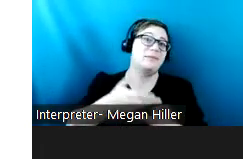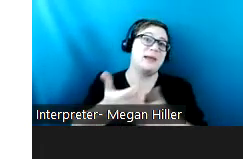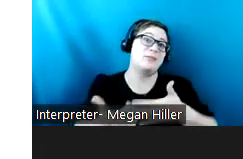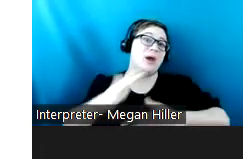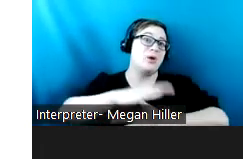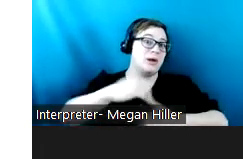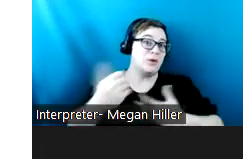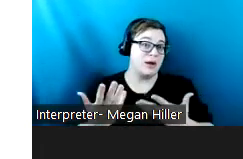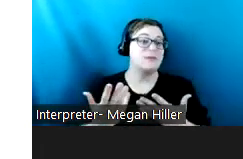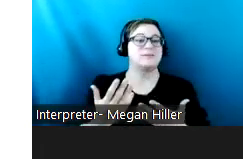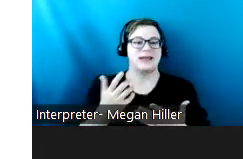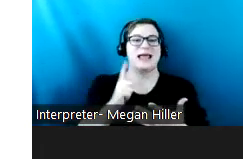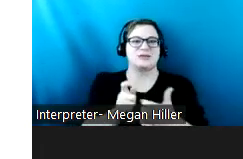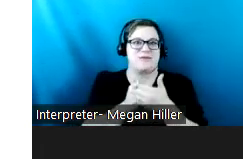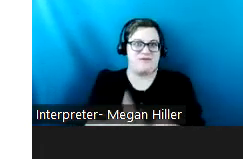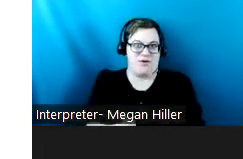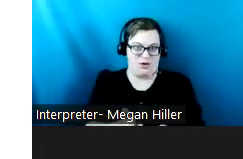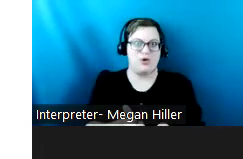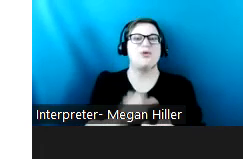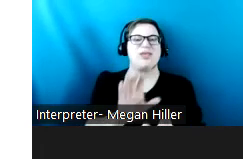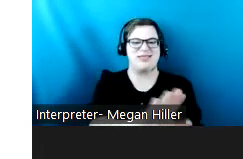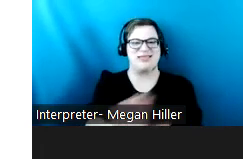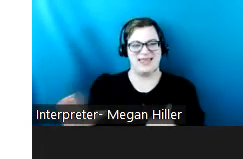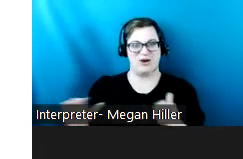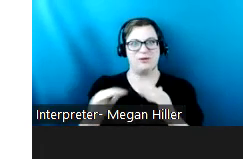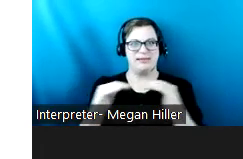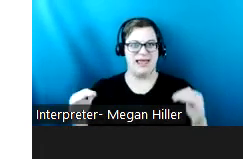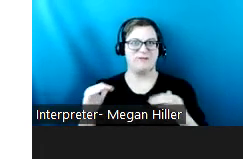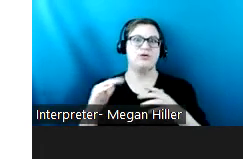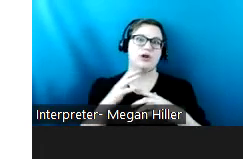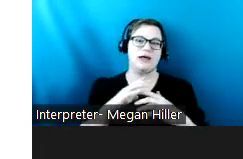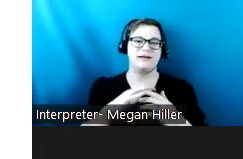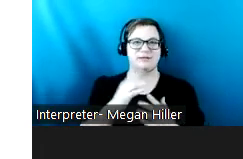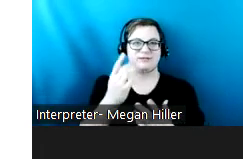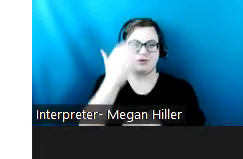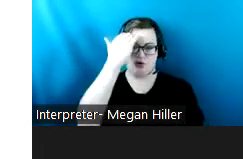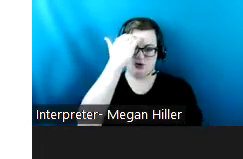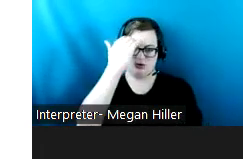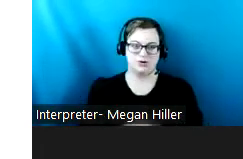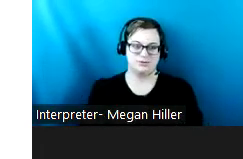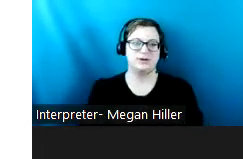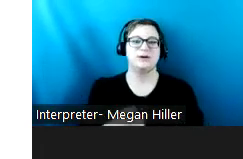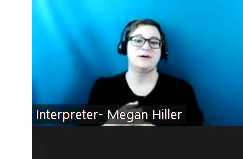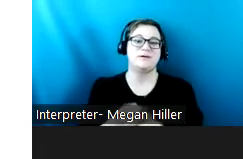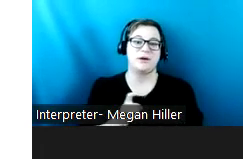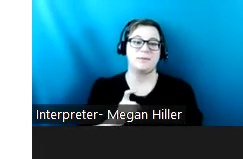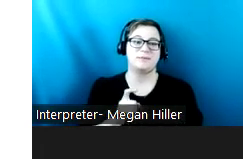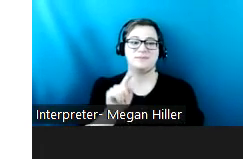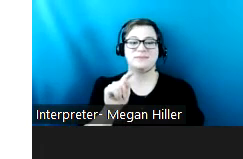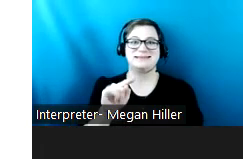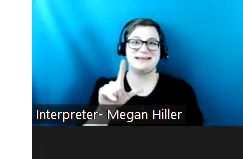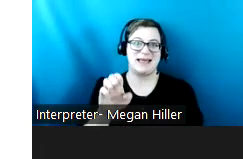that this aligns with the personnel's level and scope of practice per Part 8 of Article 245 of Title 12.